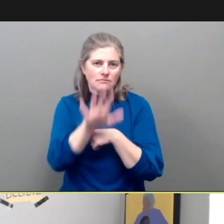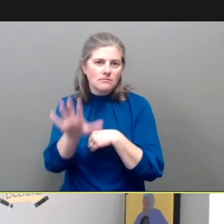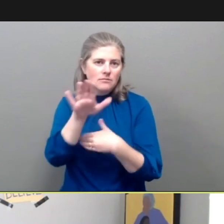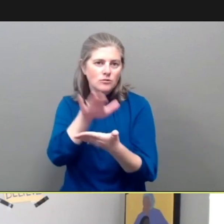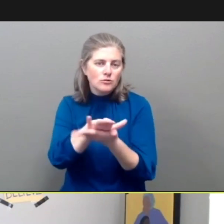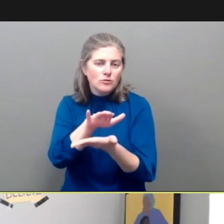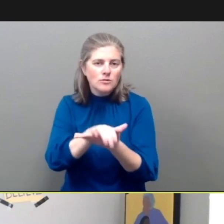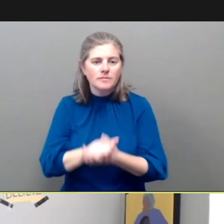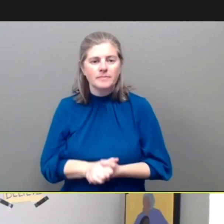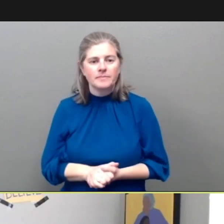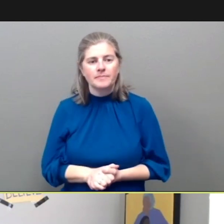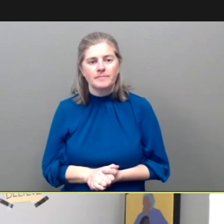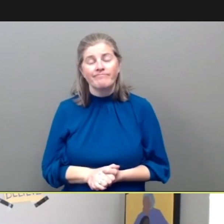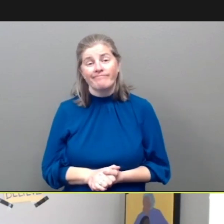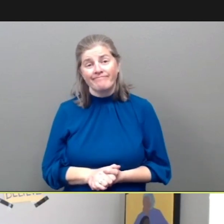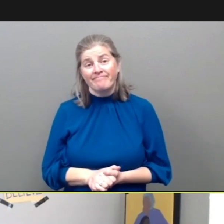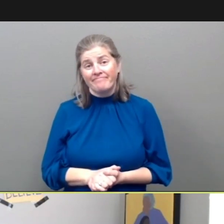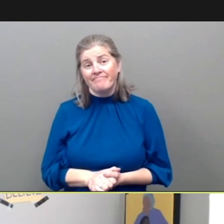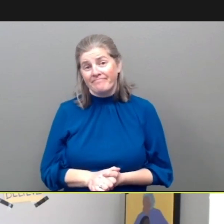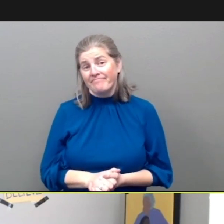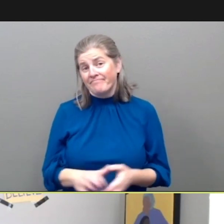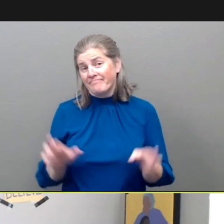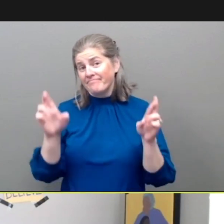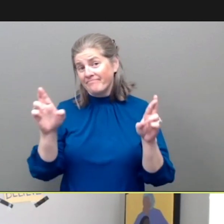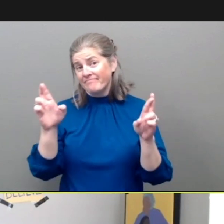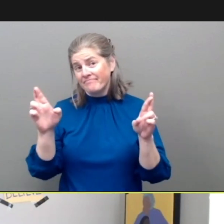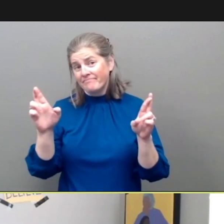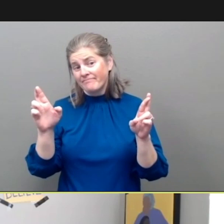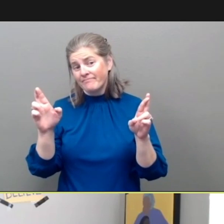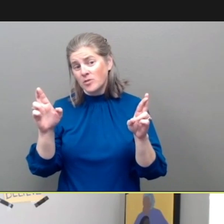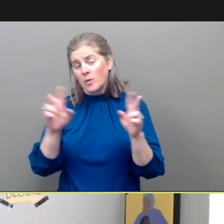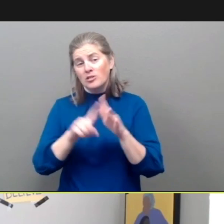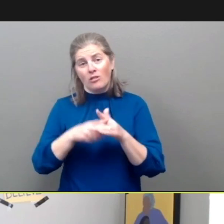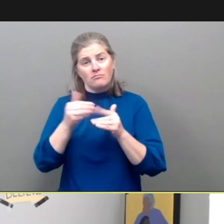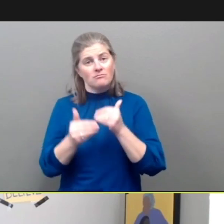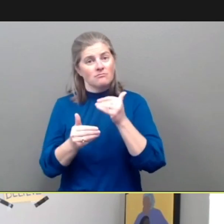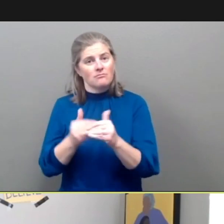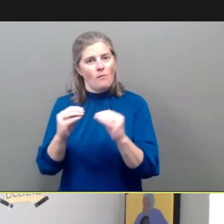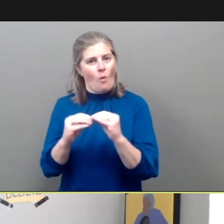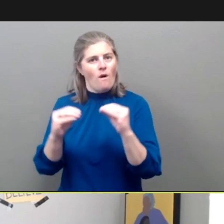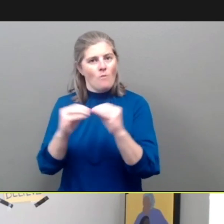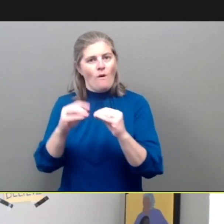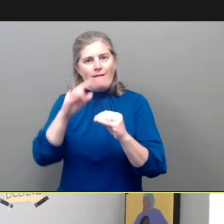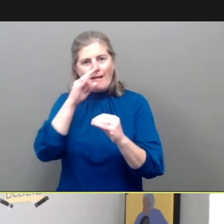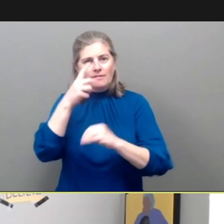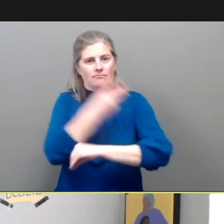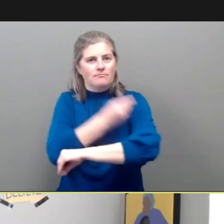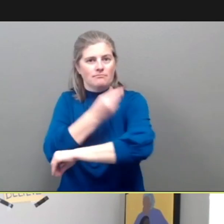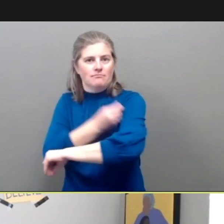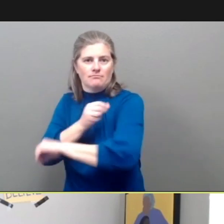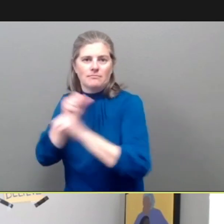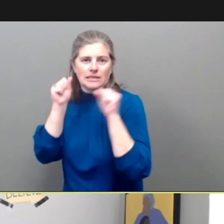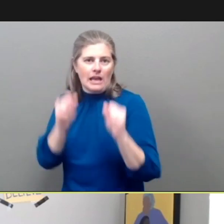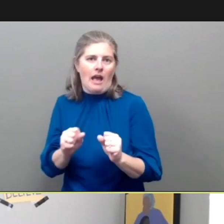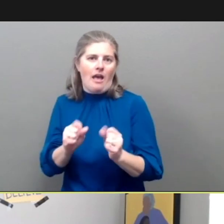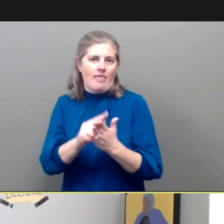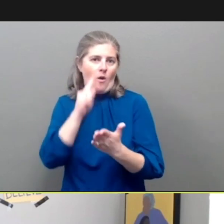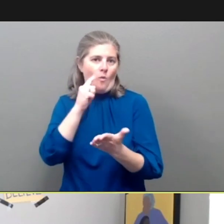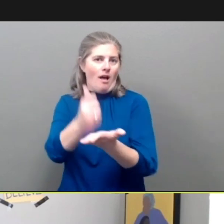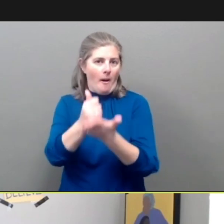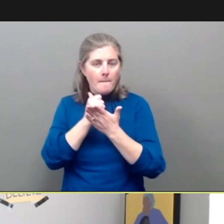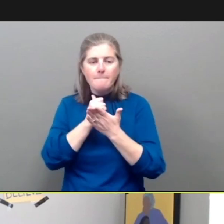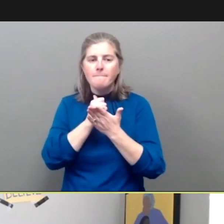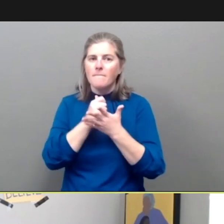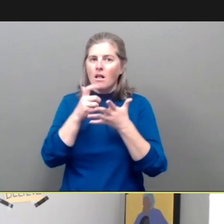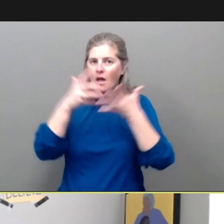so, yeah, just hoping we can start, getting more and more kids vaccinated, and that will help a whole